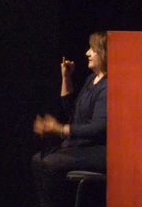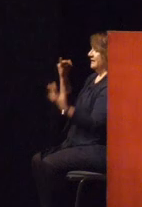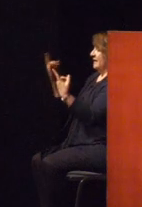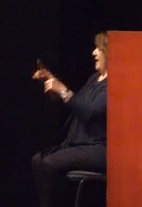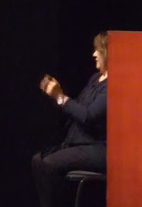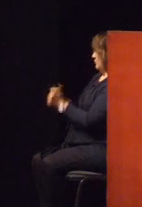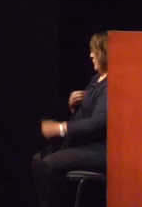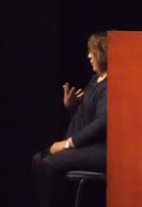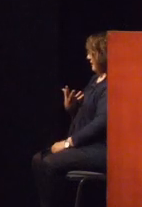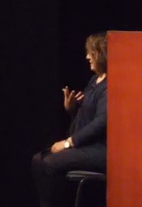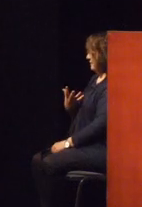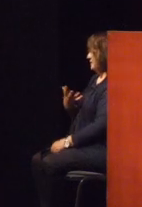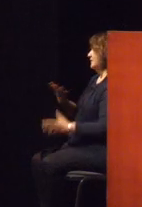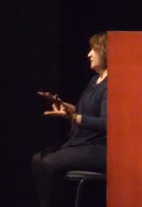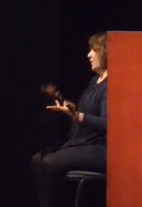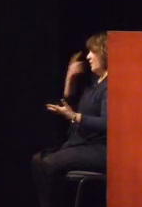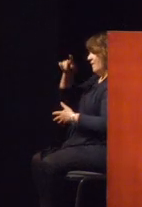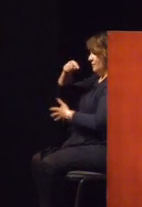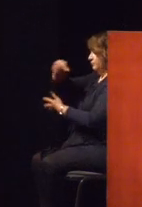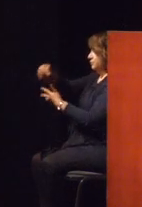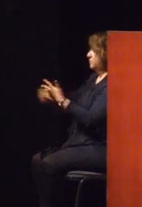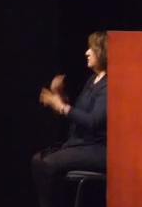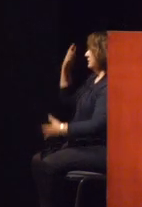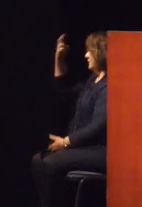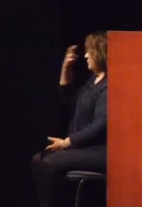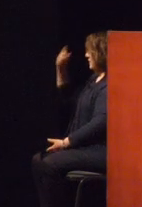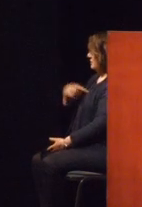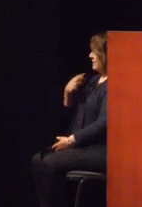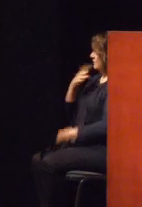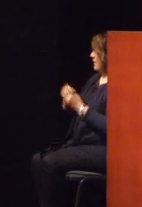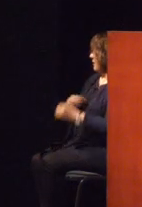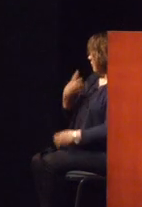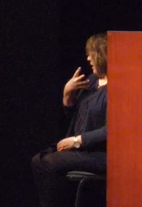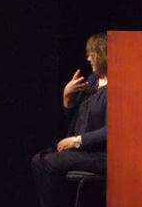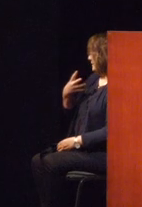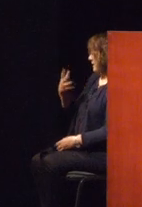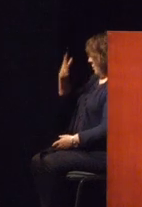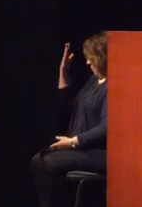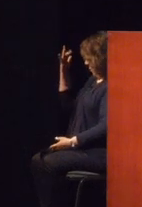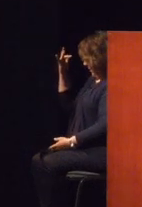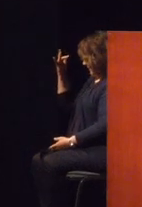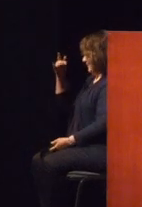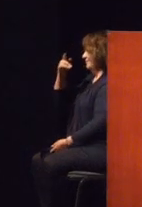happens with whiteness. And so for all of these reasons, I talk about whiteness and I bring it up because for me,